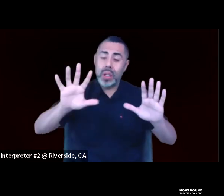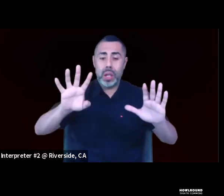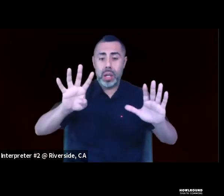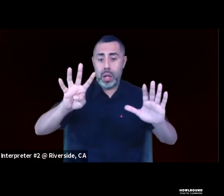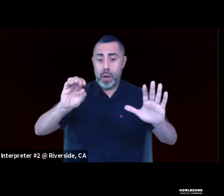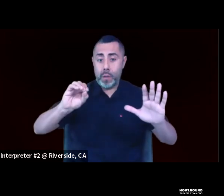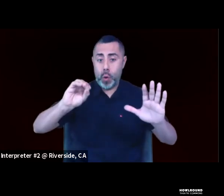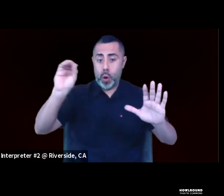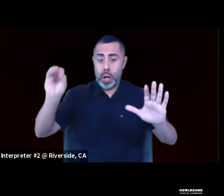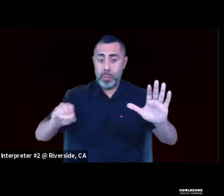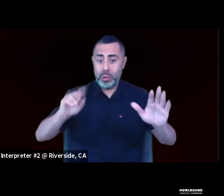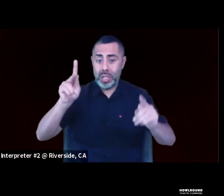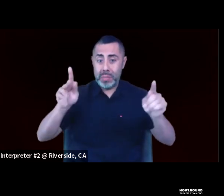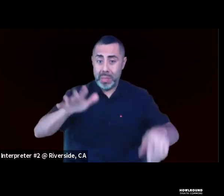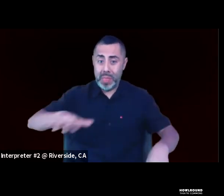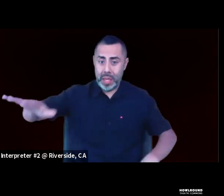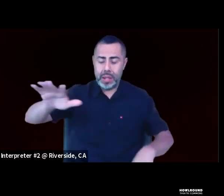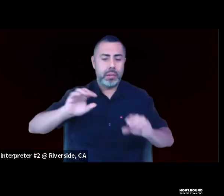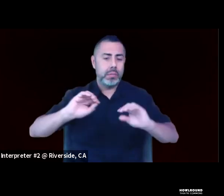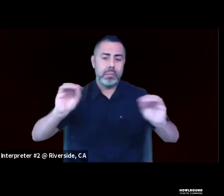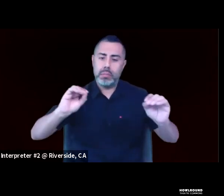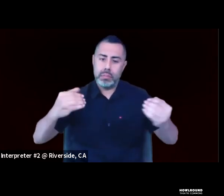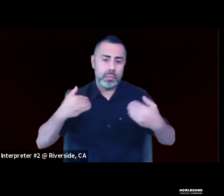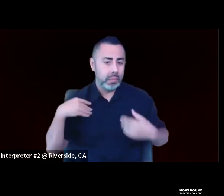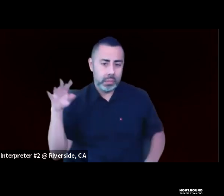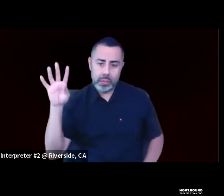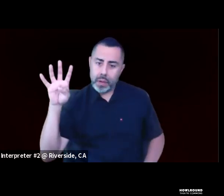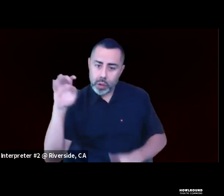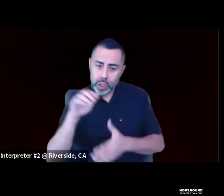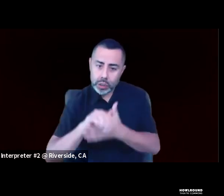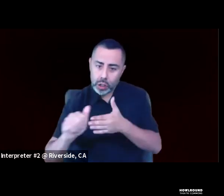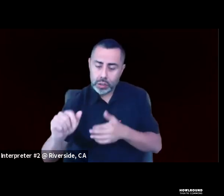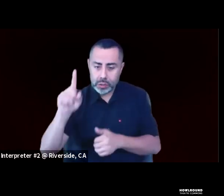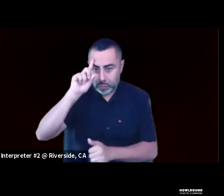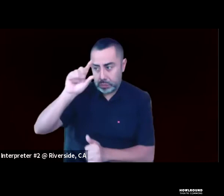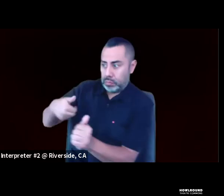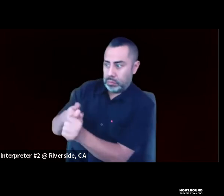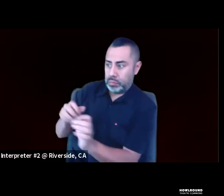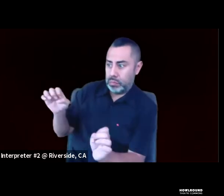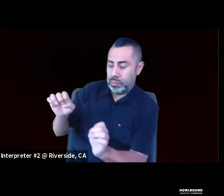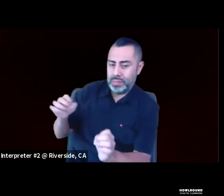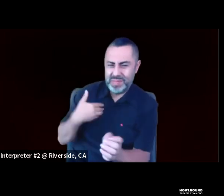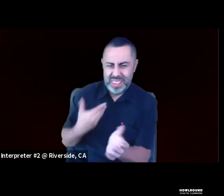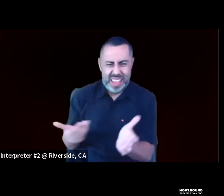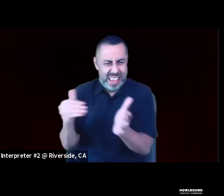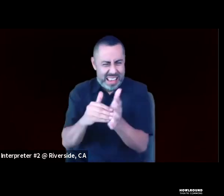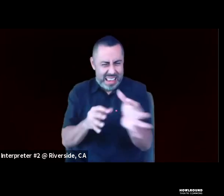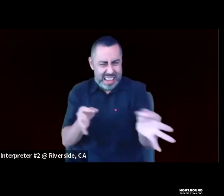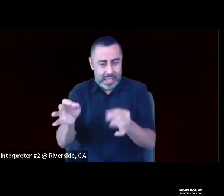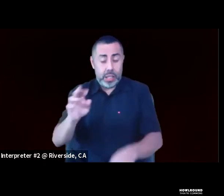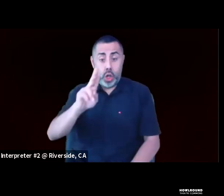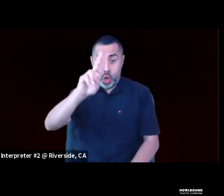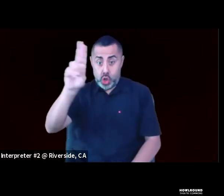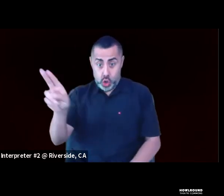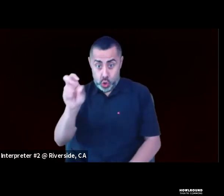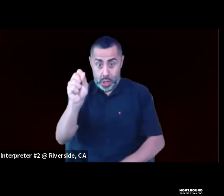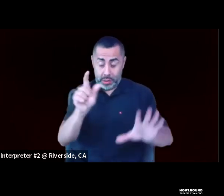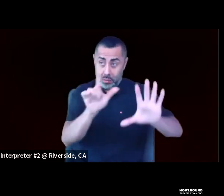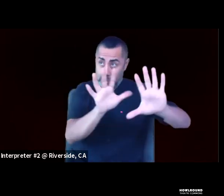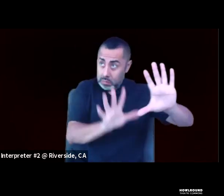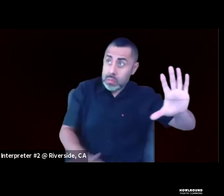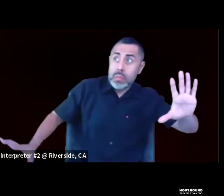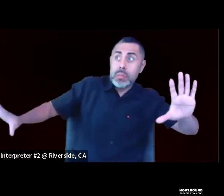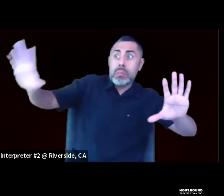cover an emergency. I'm going to say that again. 40% of people in the US did not